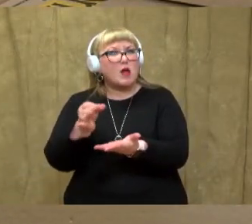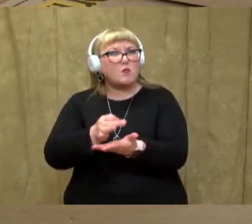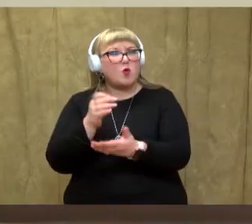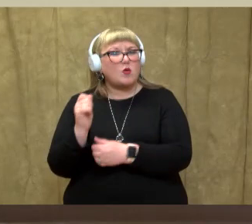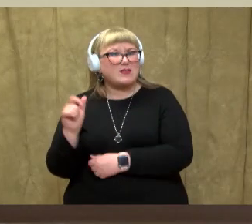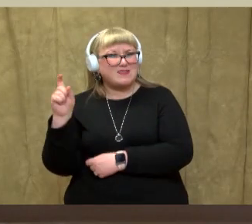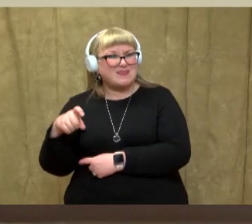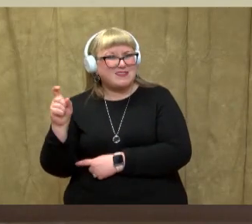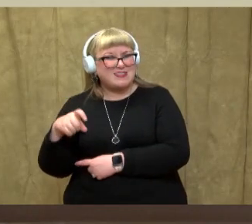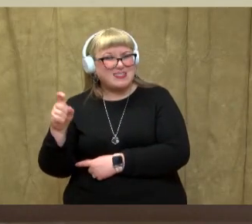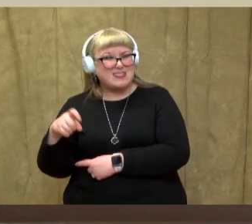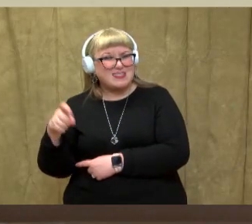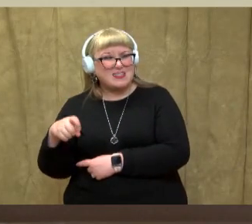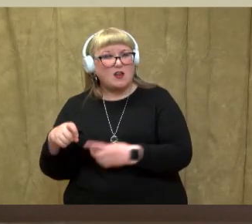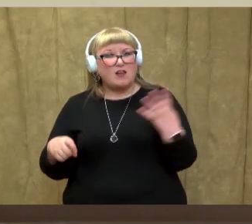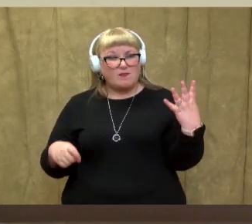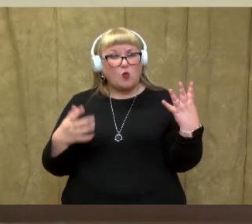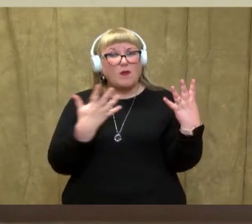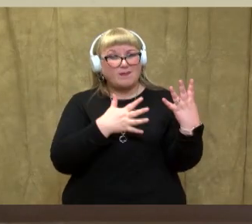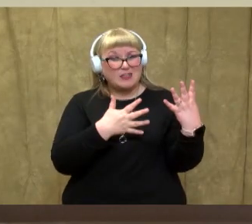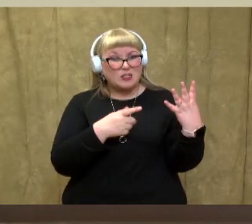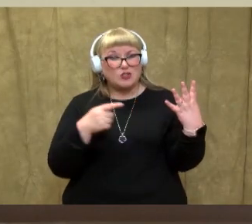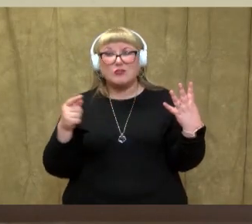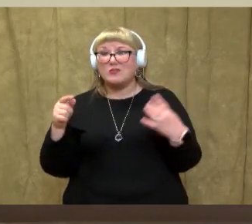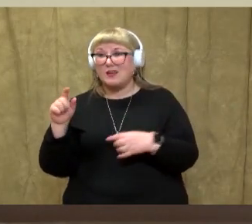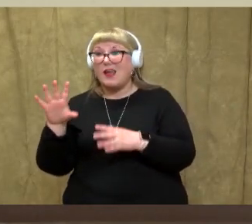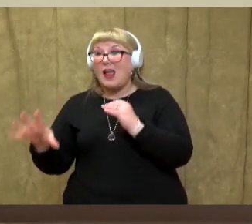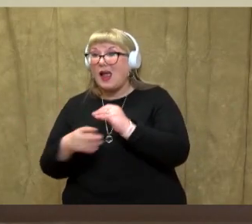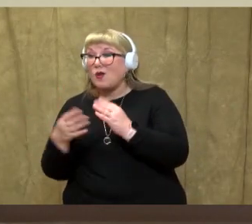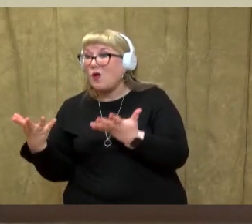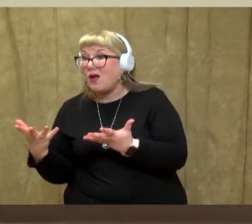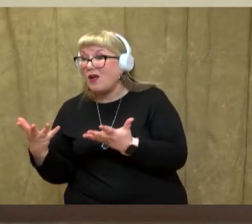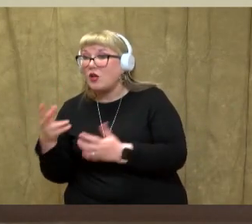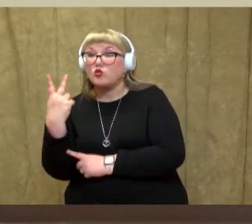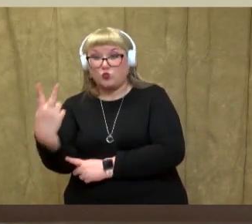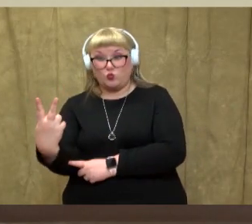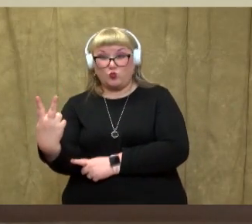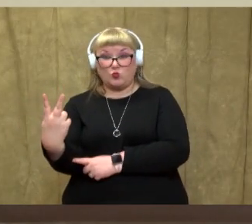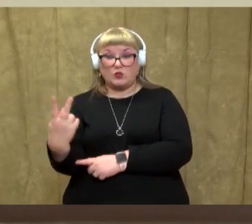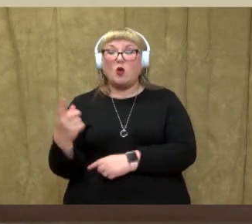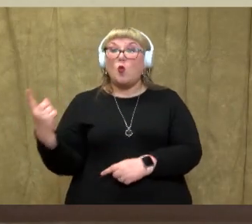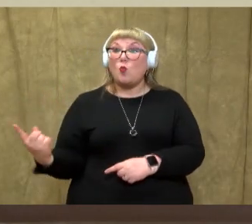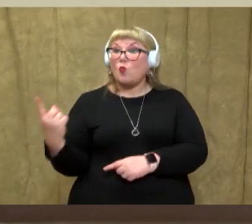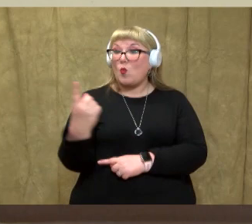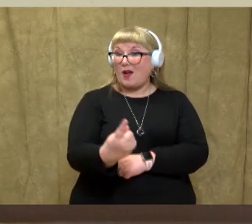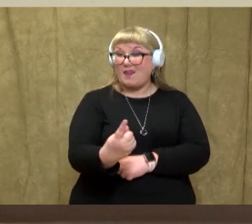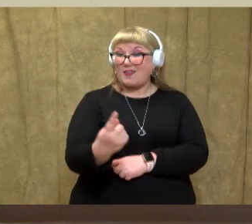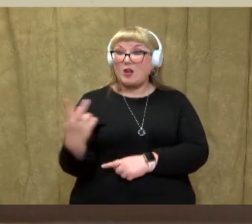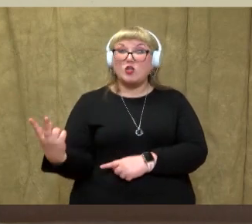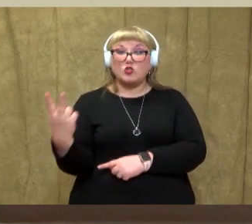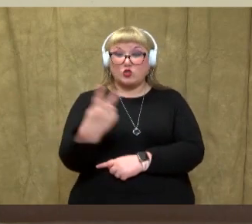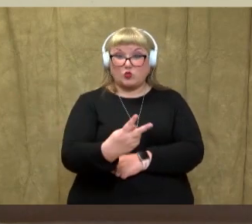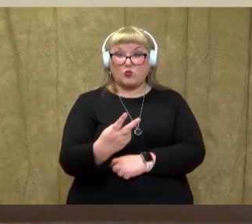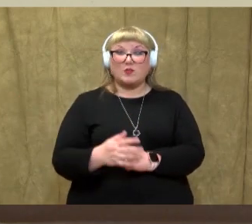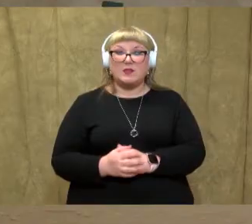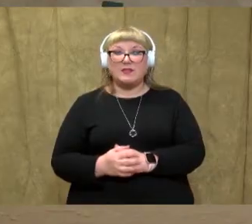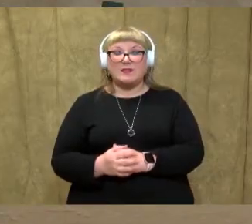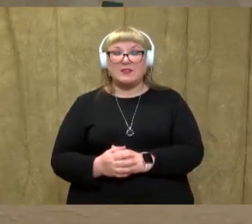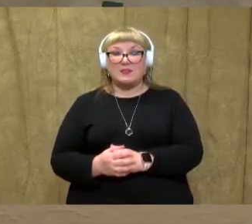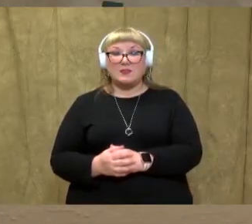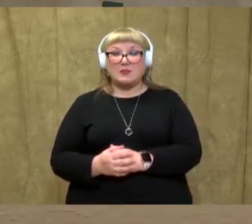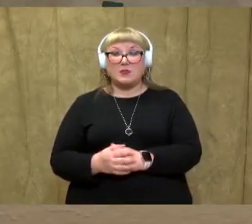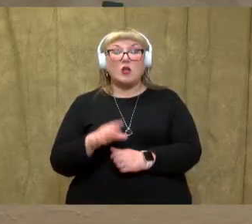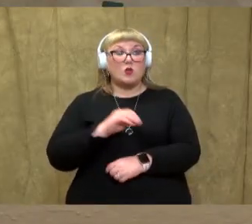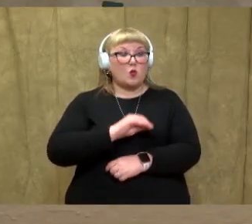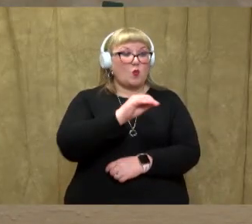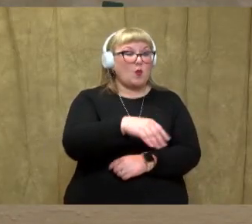need to add to the pizza? I need to add 2 more. 1, 2. So as we